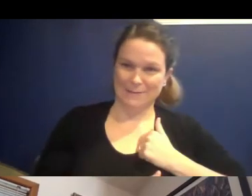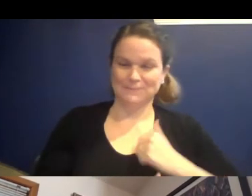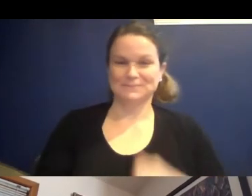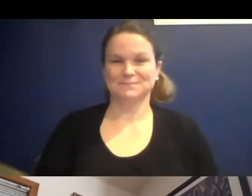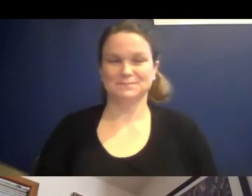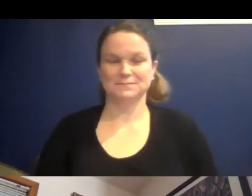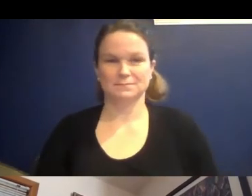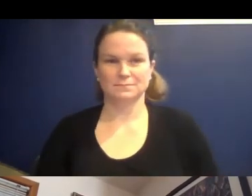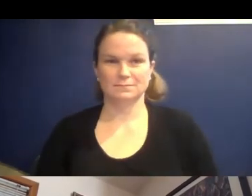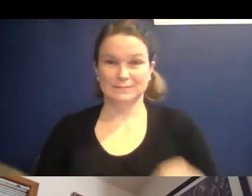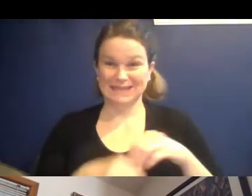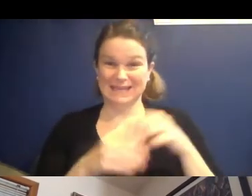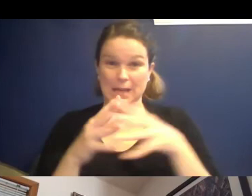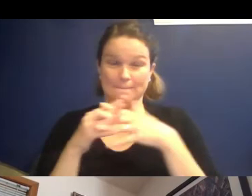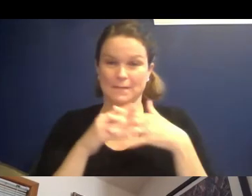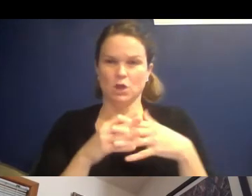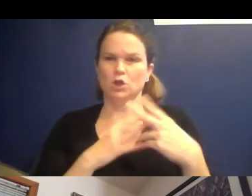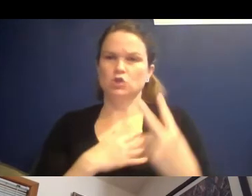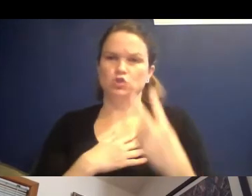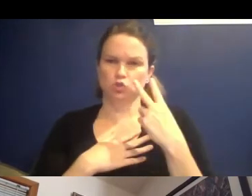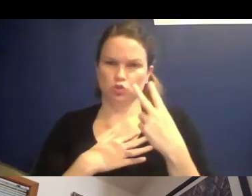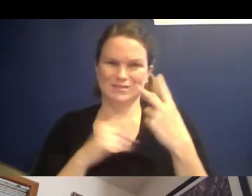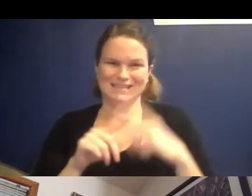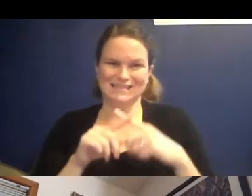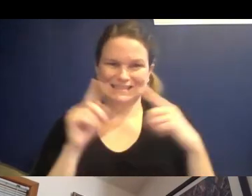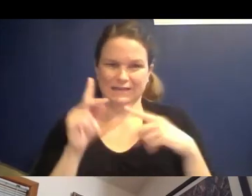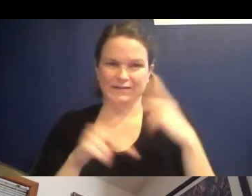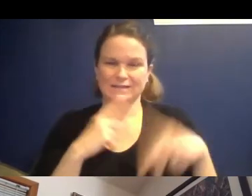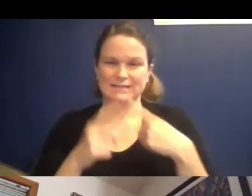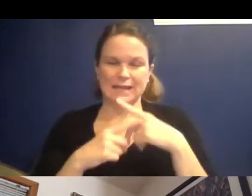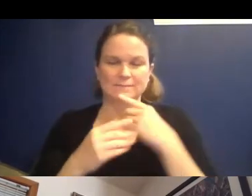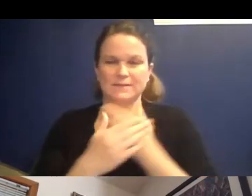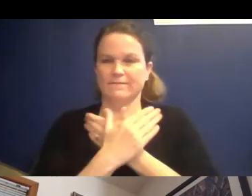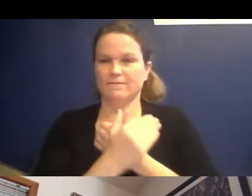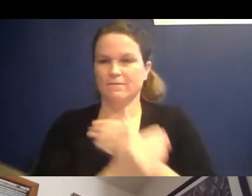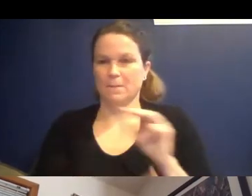In the United States, we have two distinct populations of monarch butterflies.